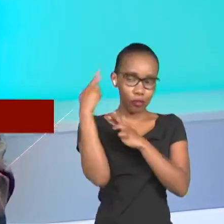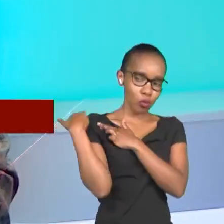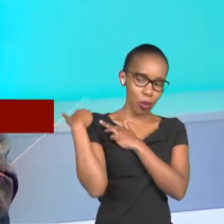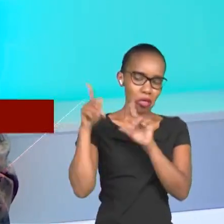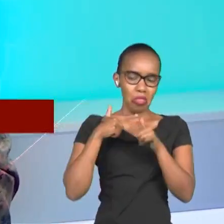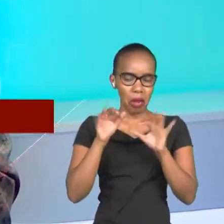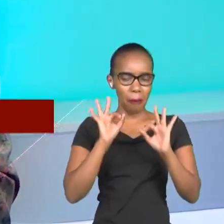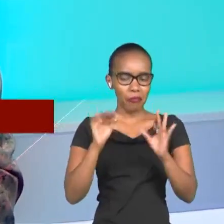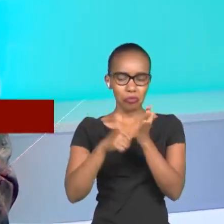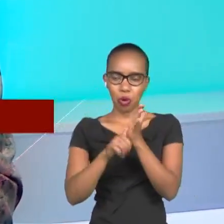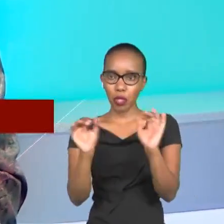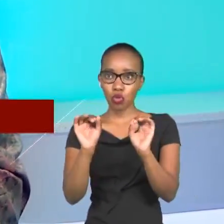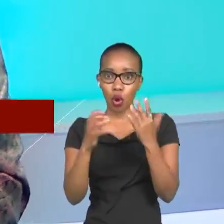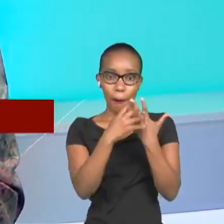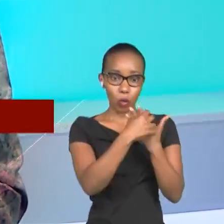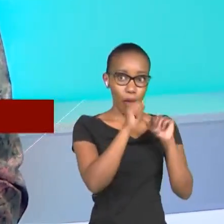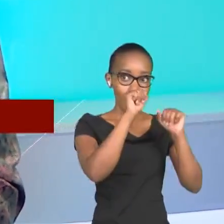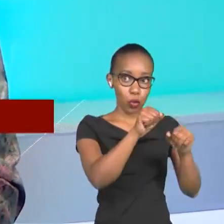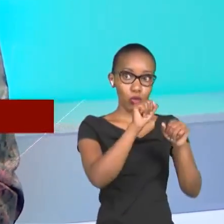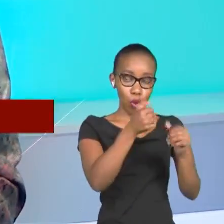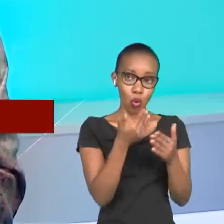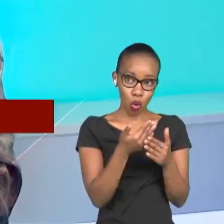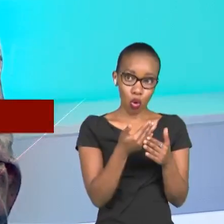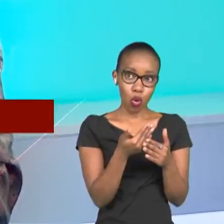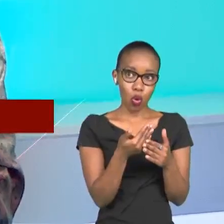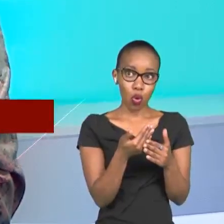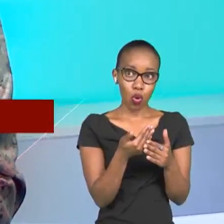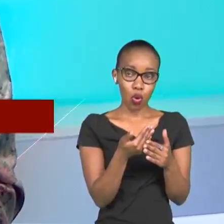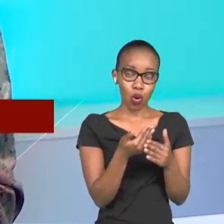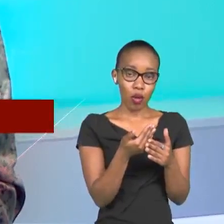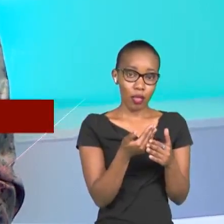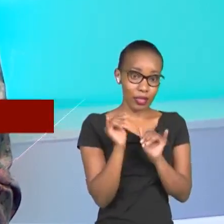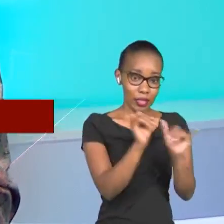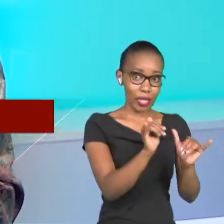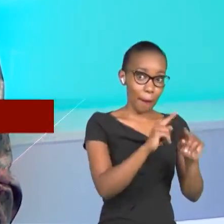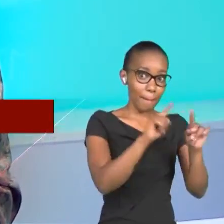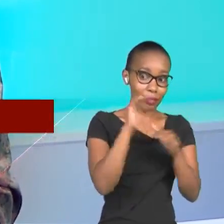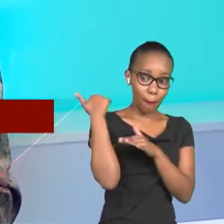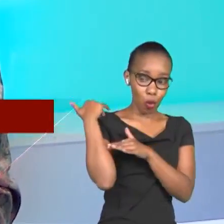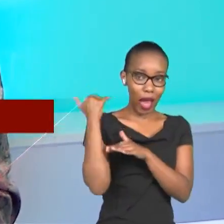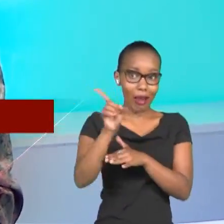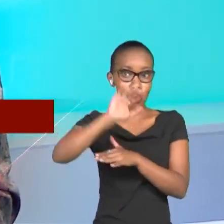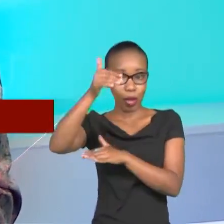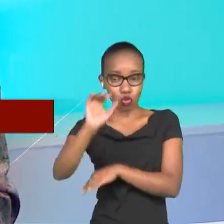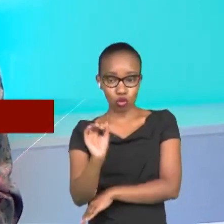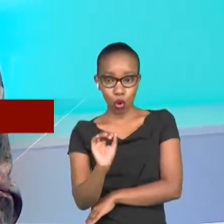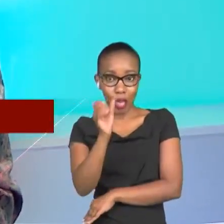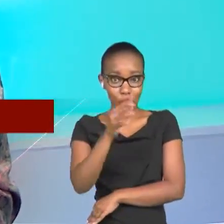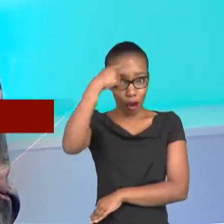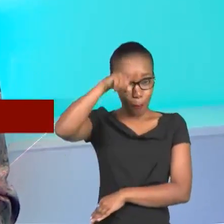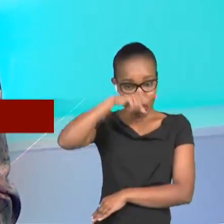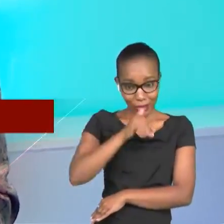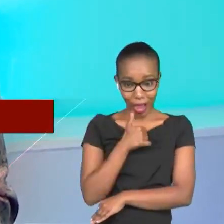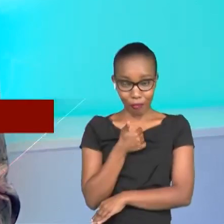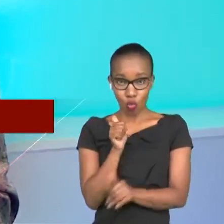are good to go. Because Sonko can be able to head up his term and he's not interfering. Only what we would say is that if there is a policy that